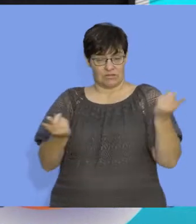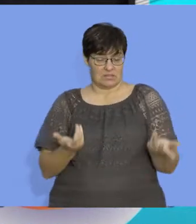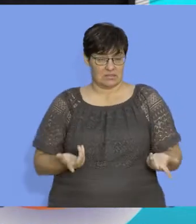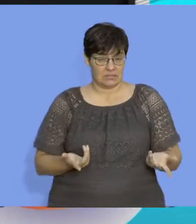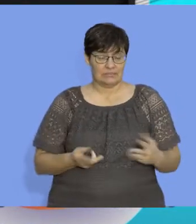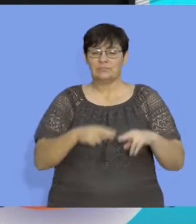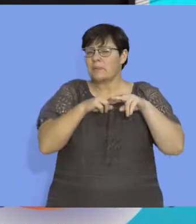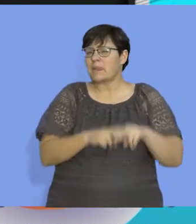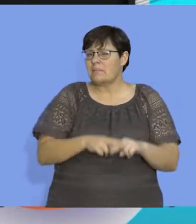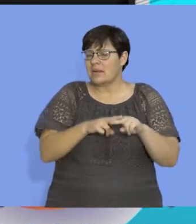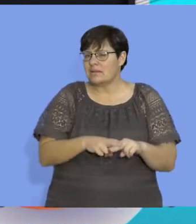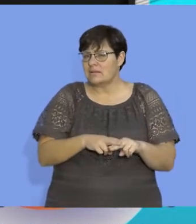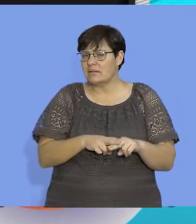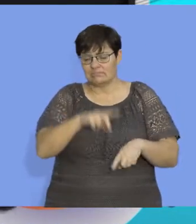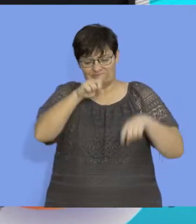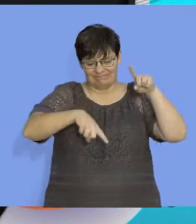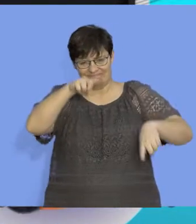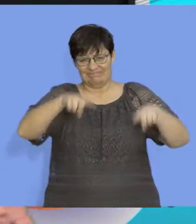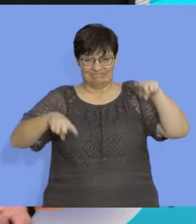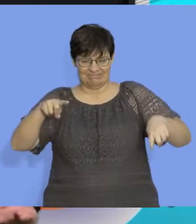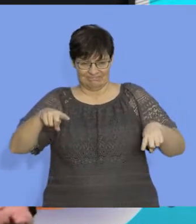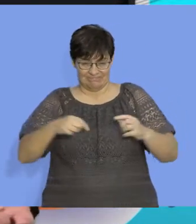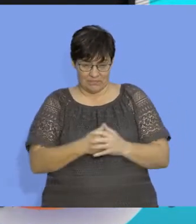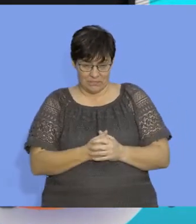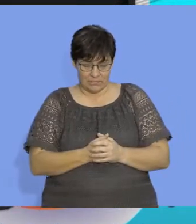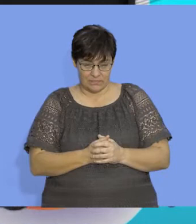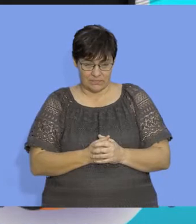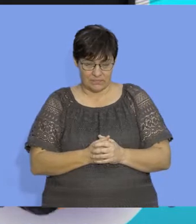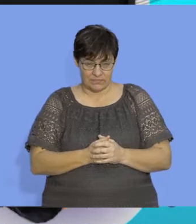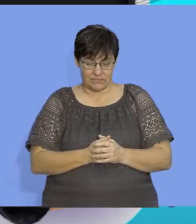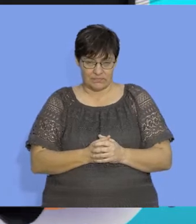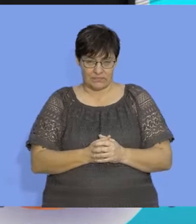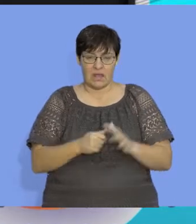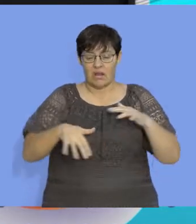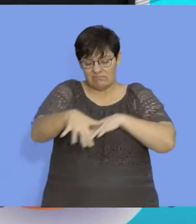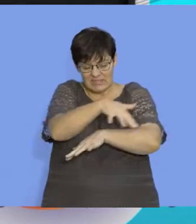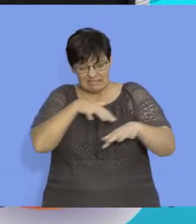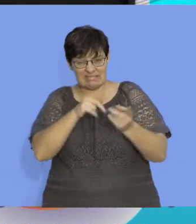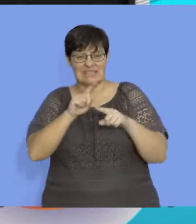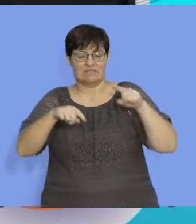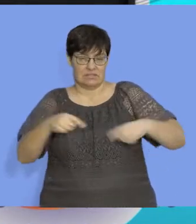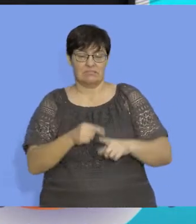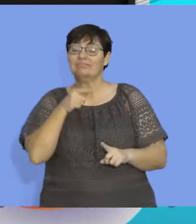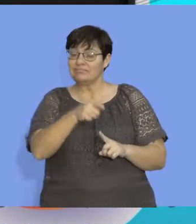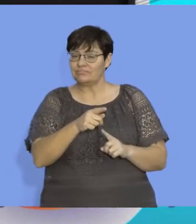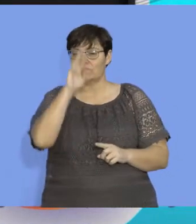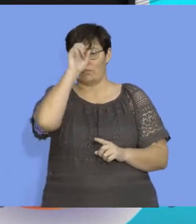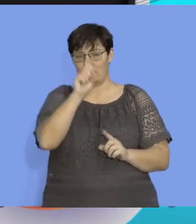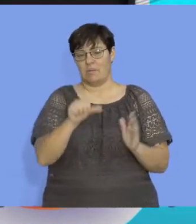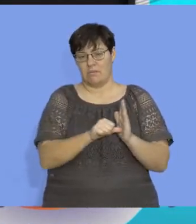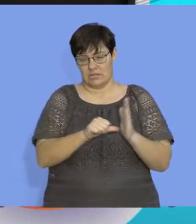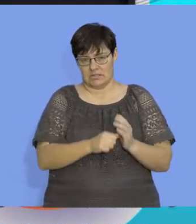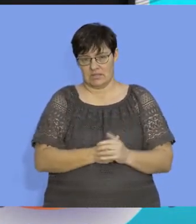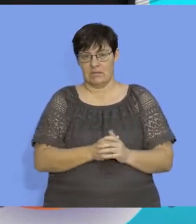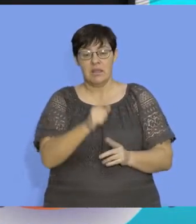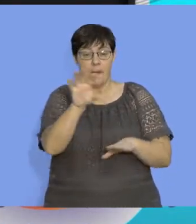depending on various contextual figures and circumstances. So this is important to remember. Yes,